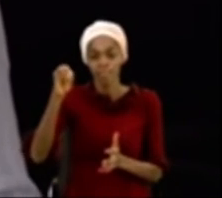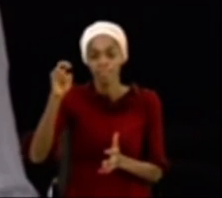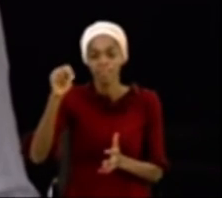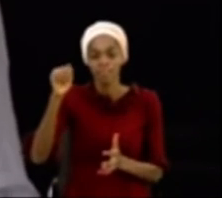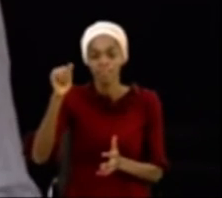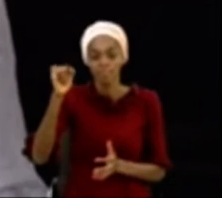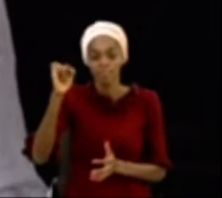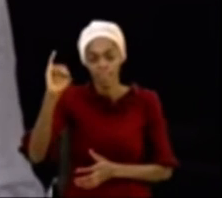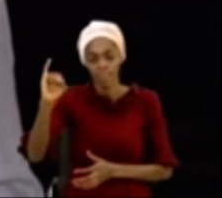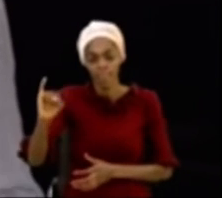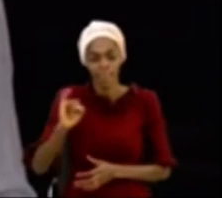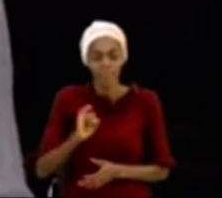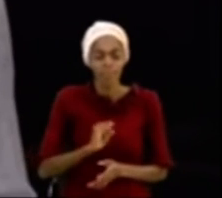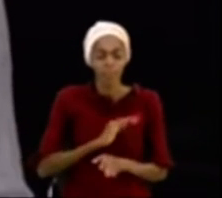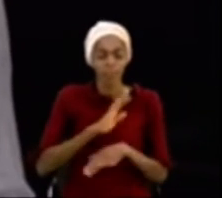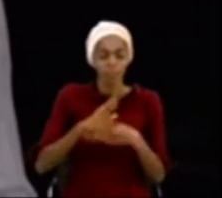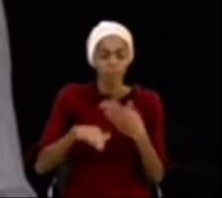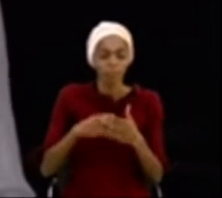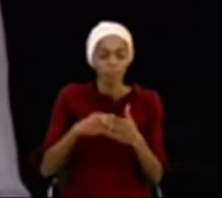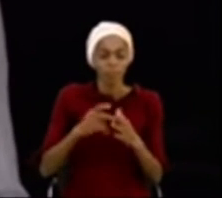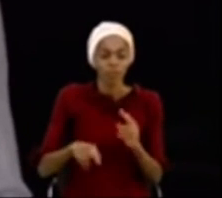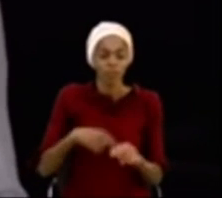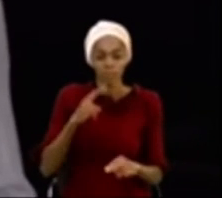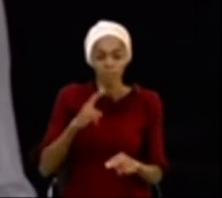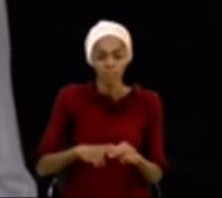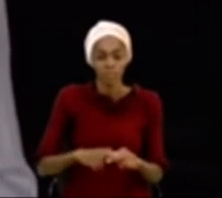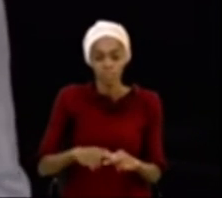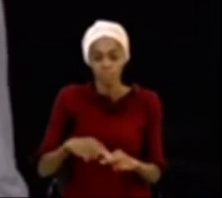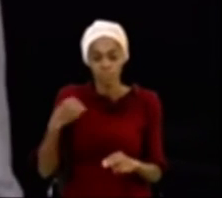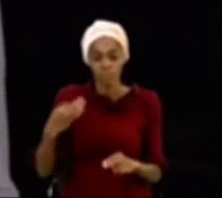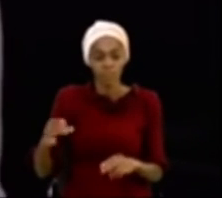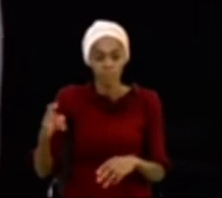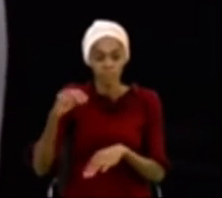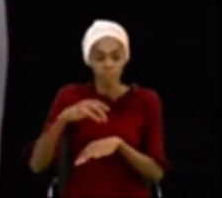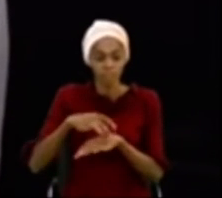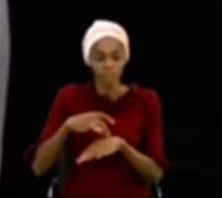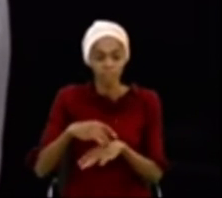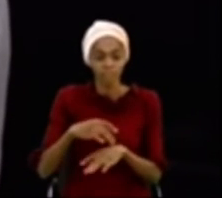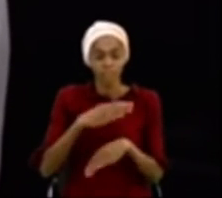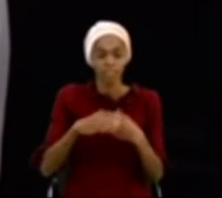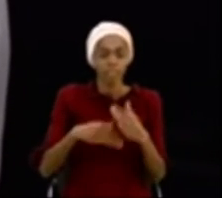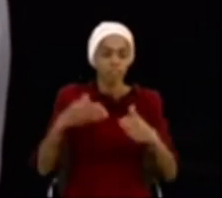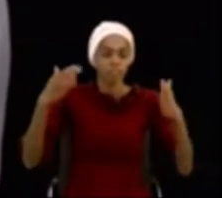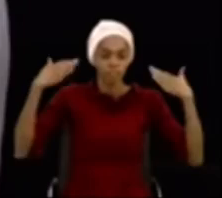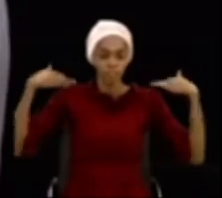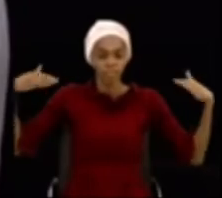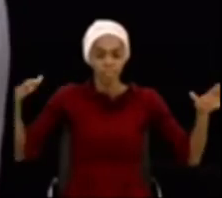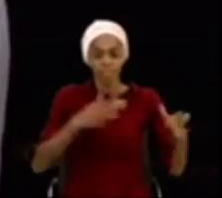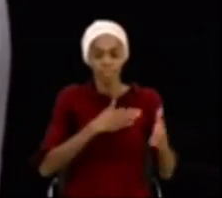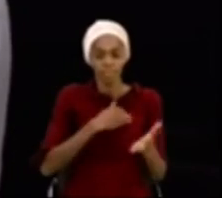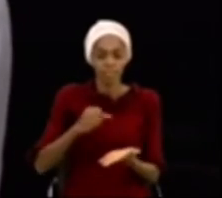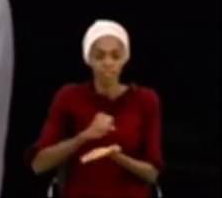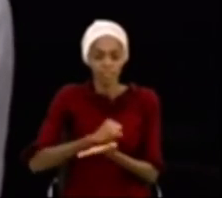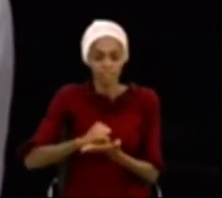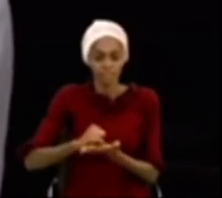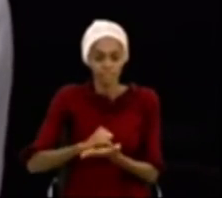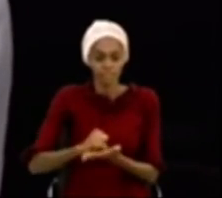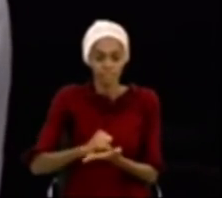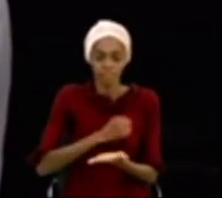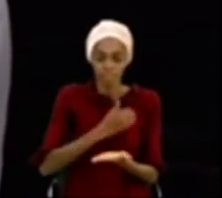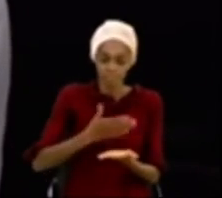the earth, all the angels and the saints sing praise.